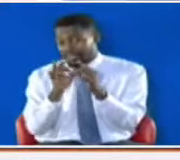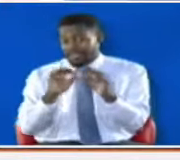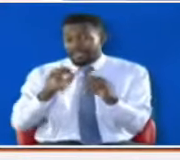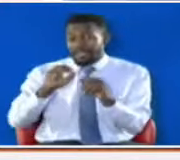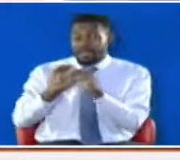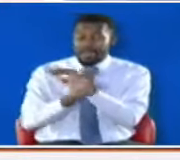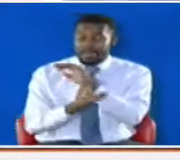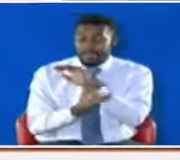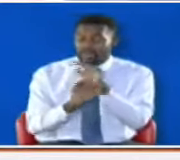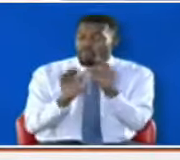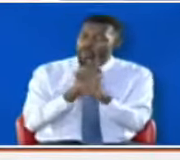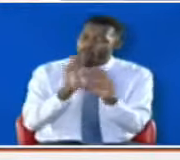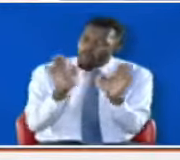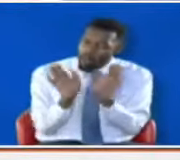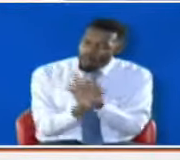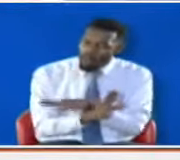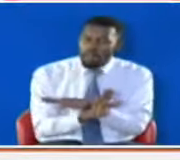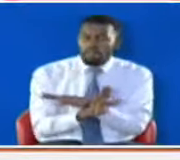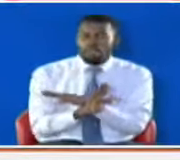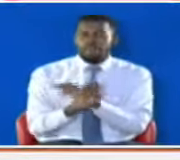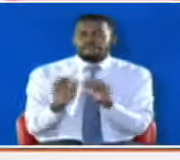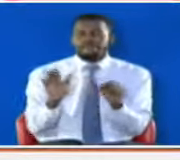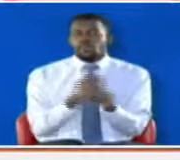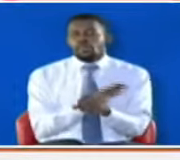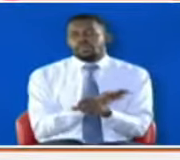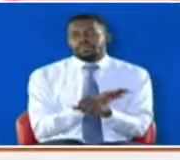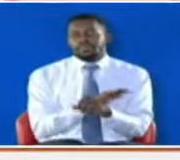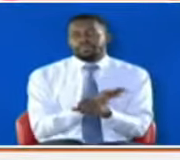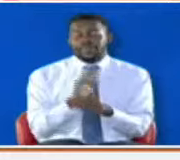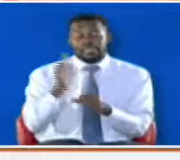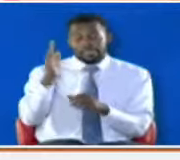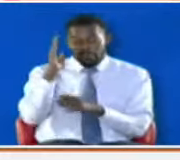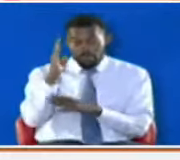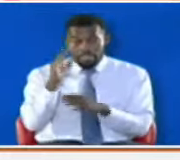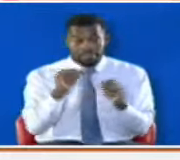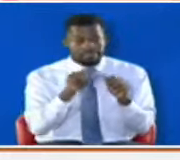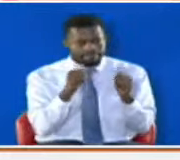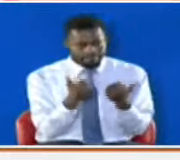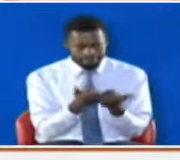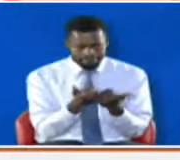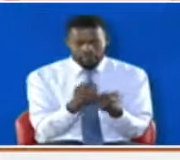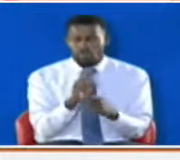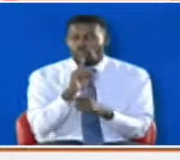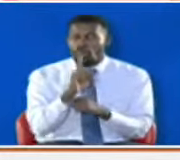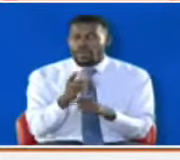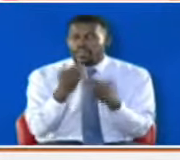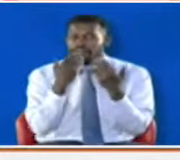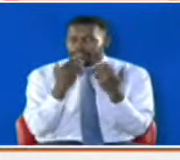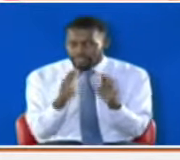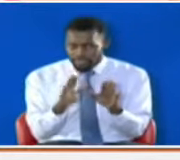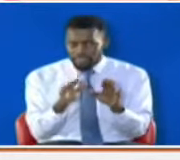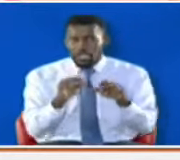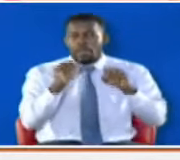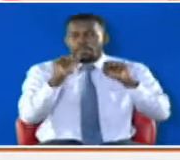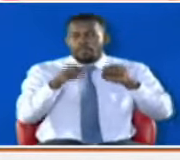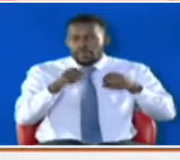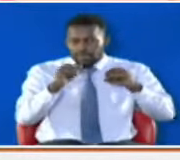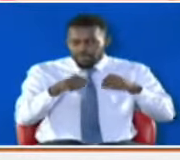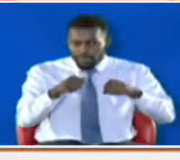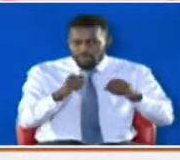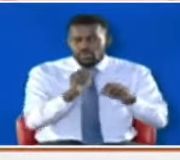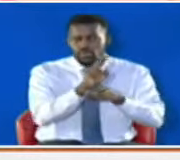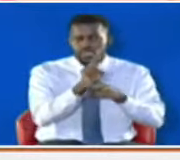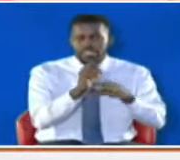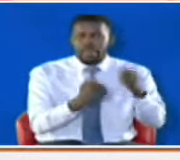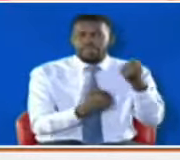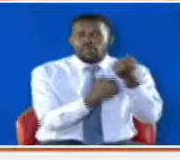imminent danger to adjacent settlements. Security agencies are further directed to enlist the support of the National Youth